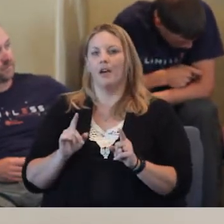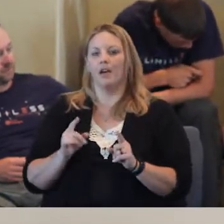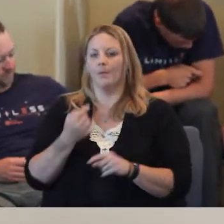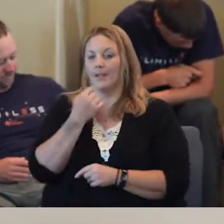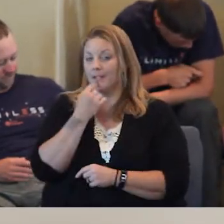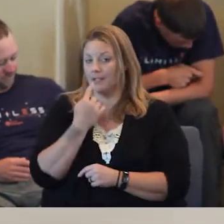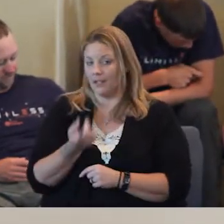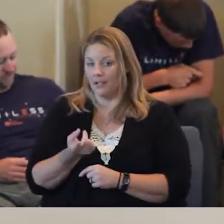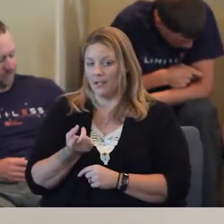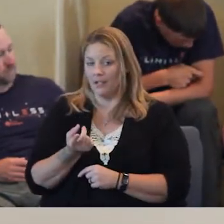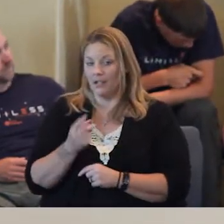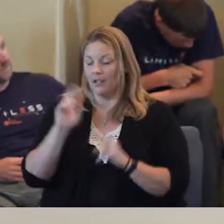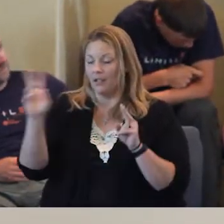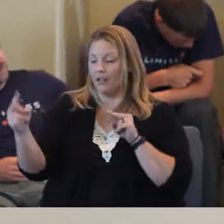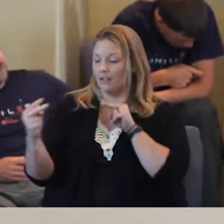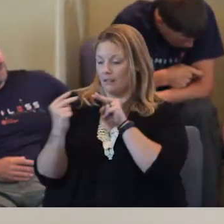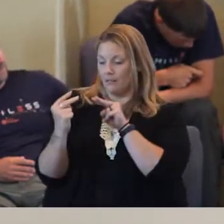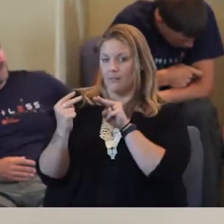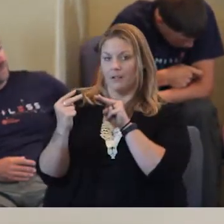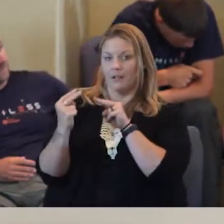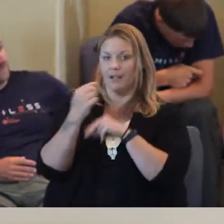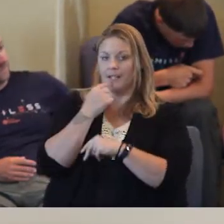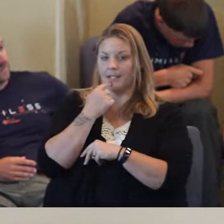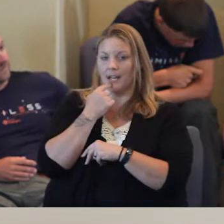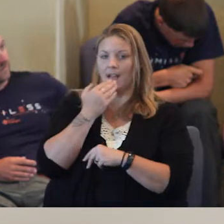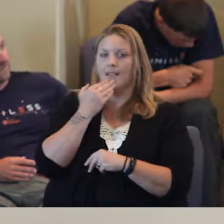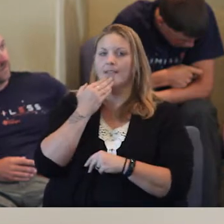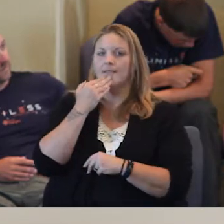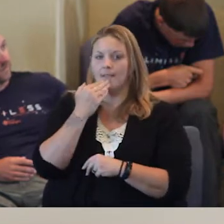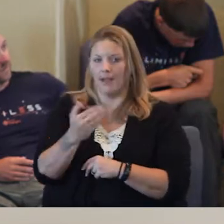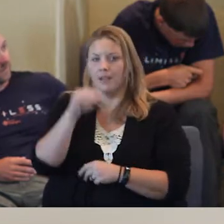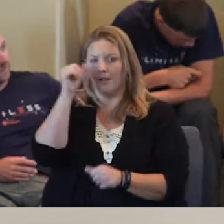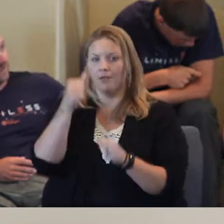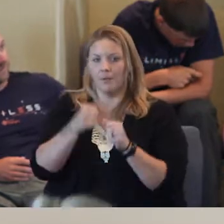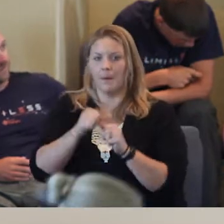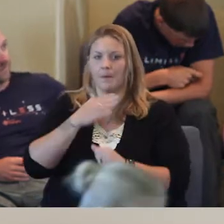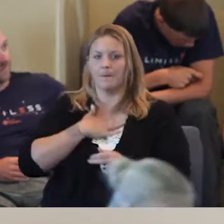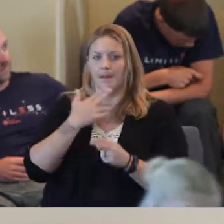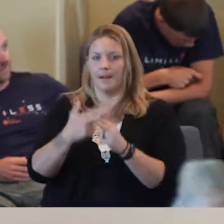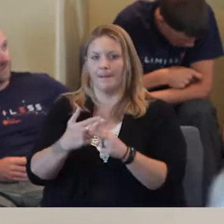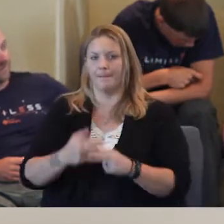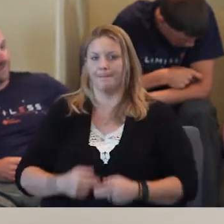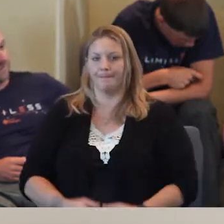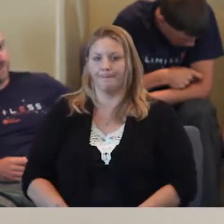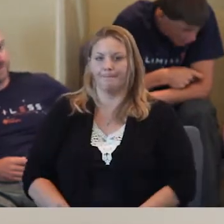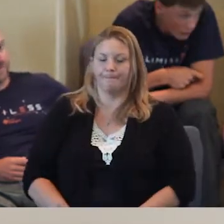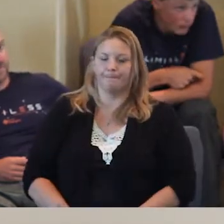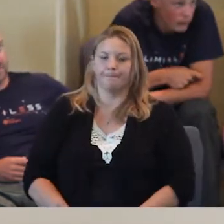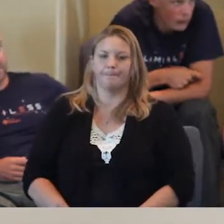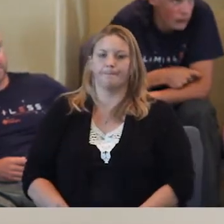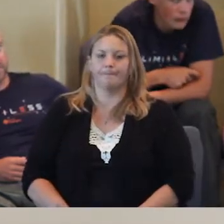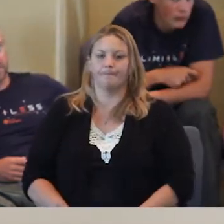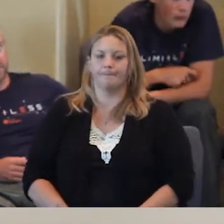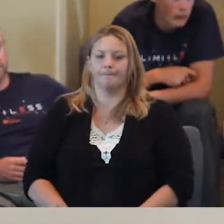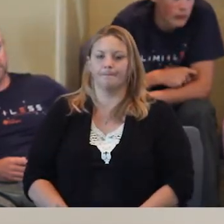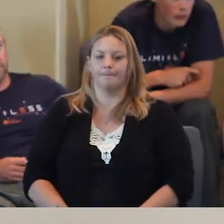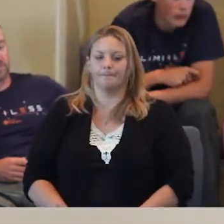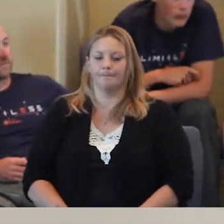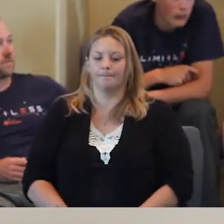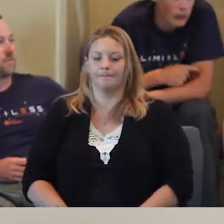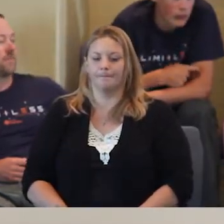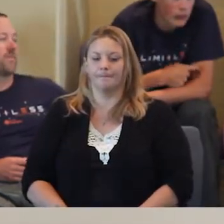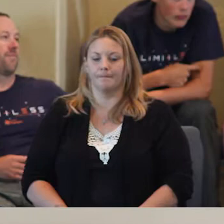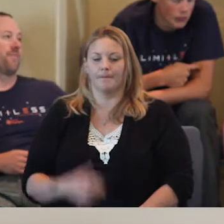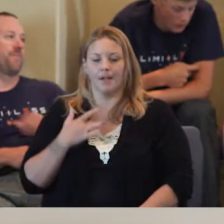know. But what came out of his mouth was he looked me right in the eye and said, thank you for remembering my name.